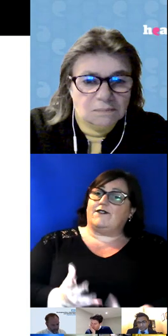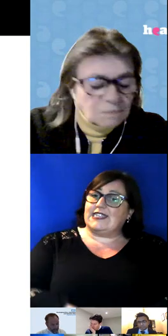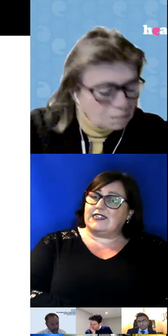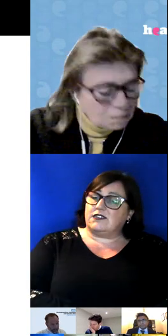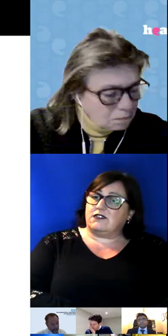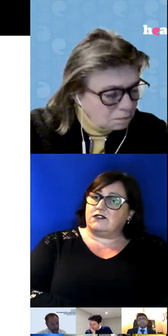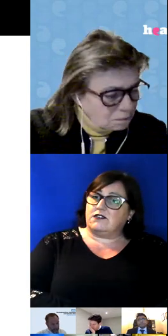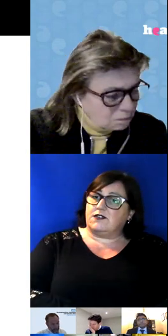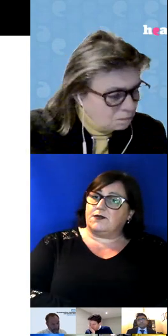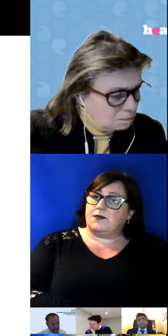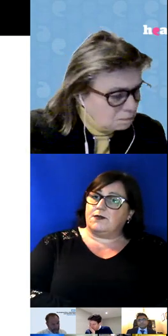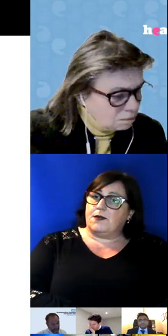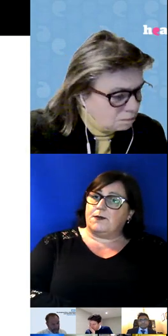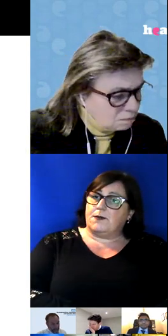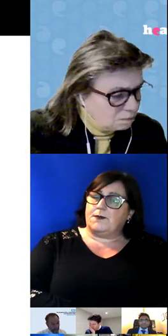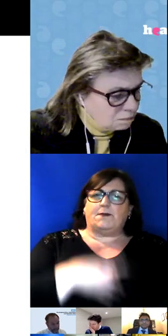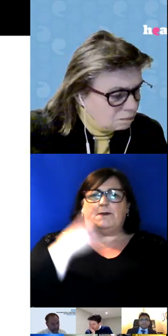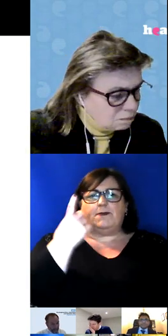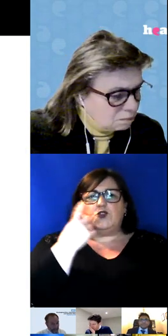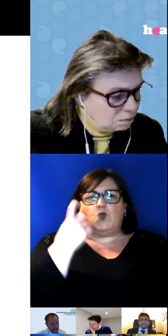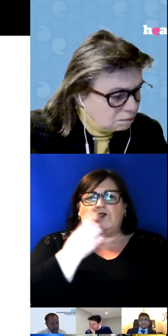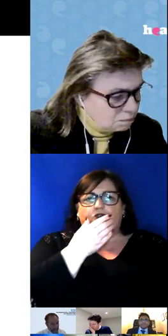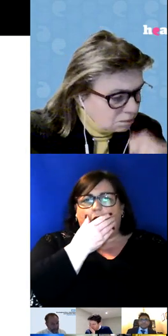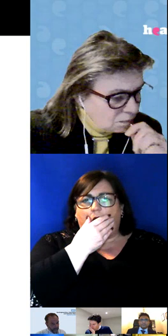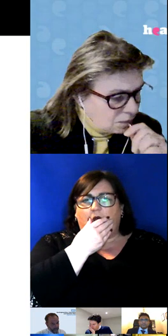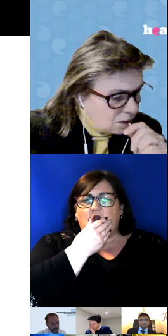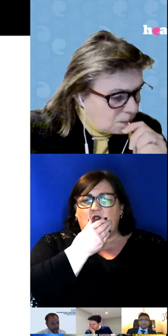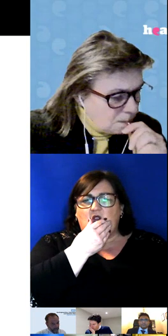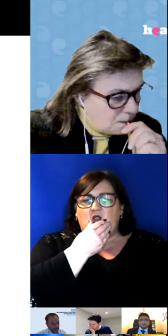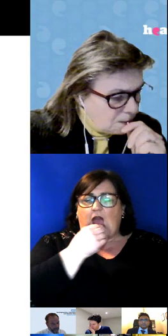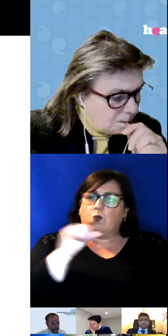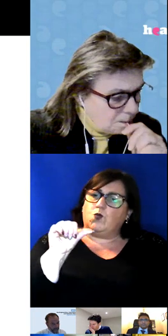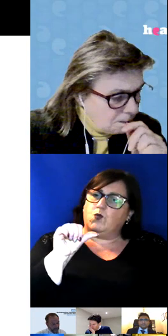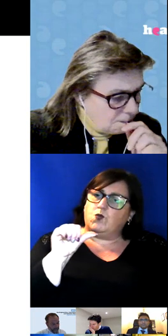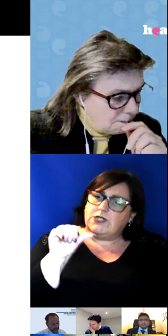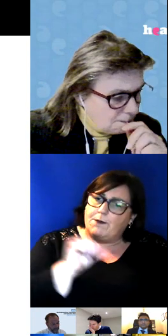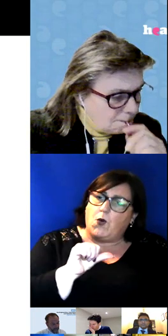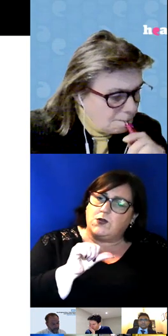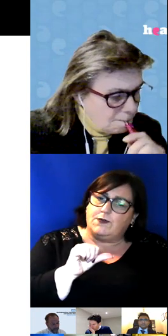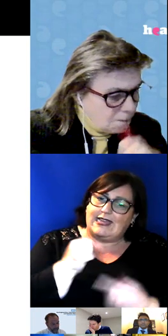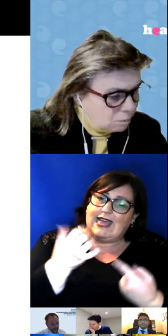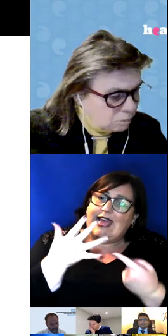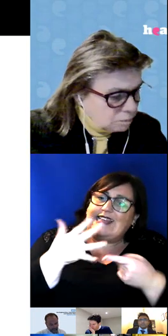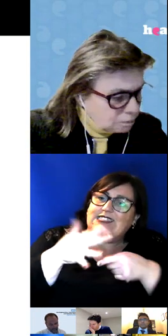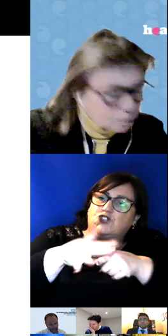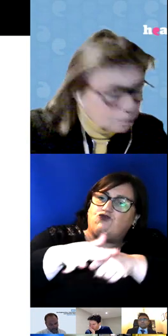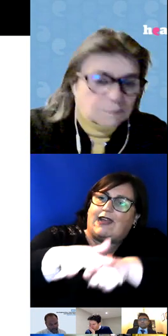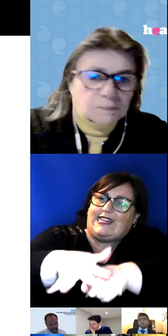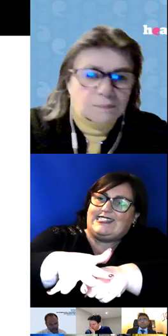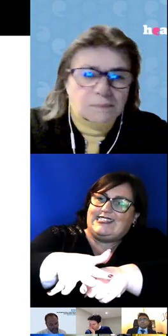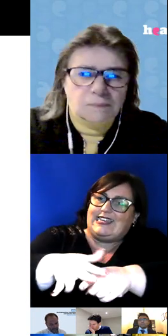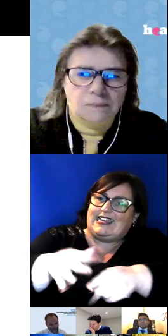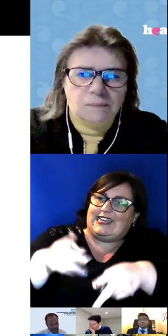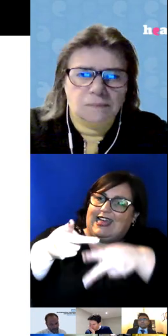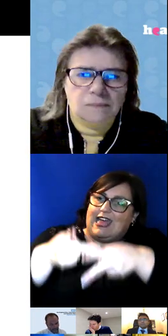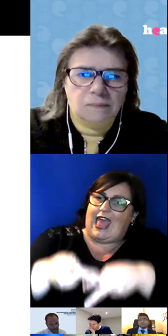know, I'm just wondering, given that we're supposed to be integrating care across all the